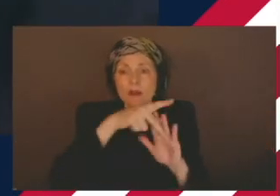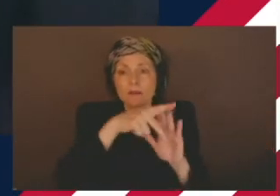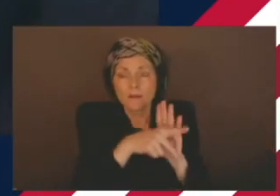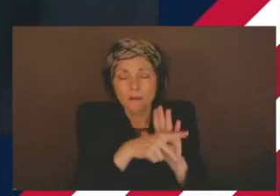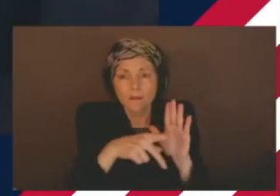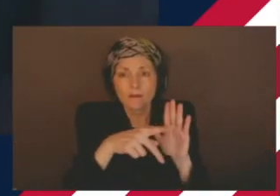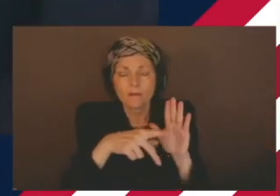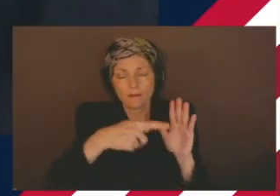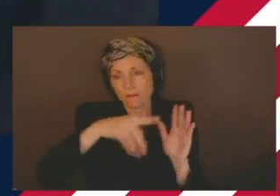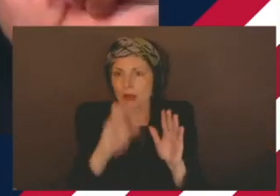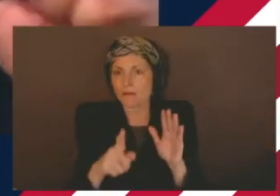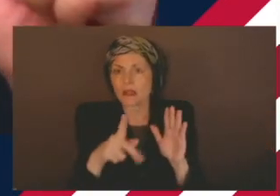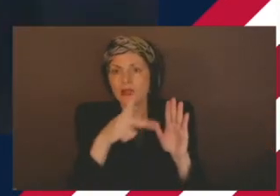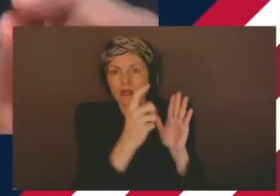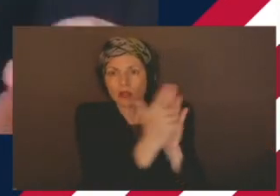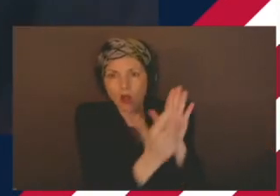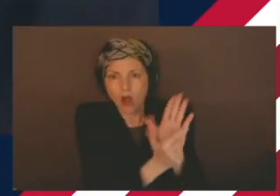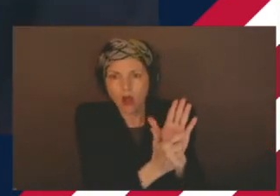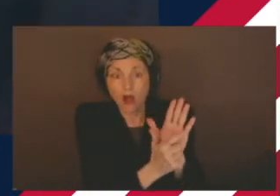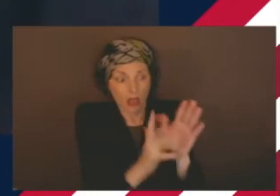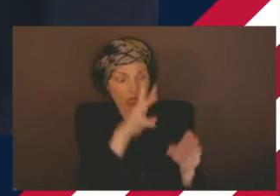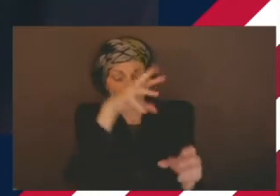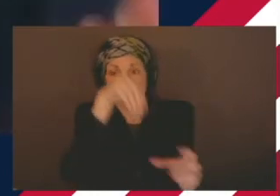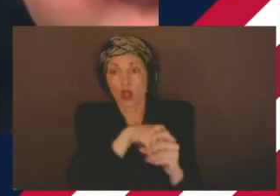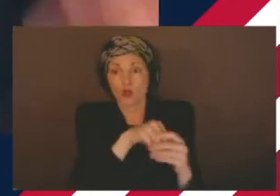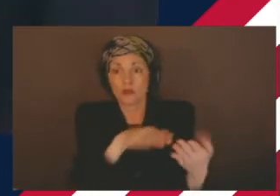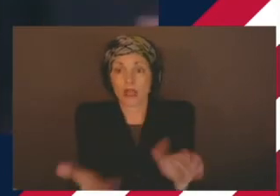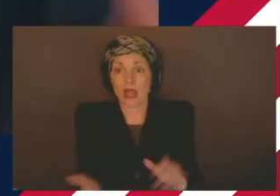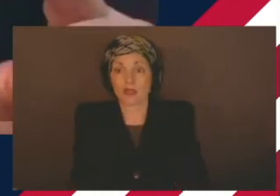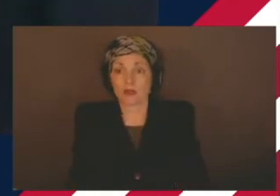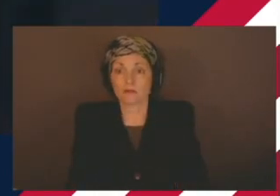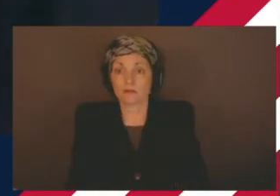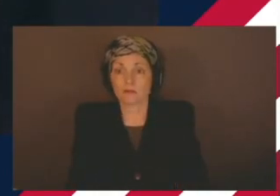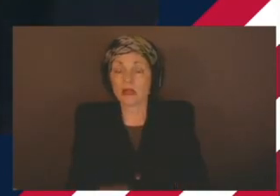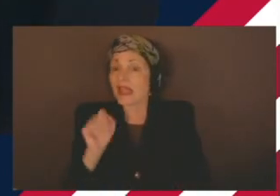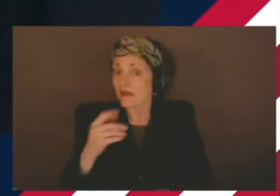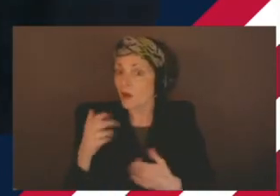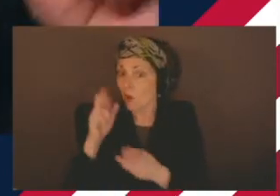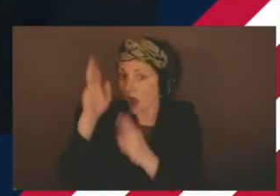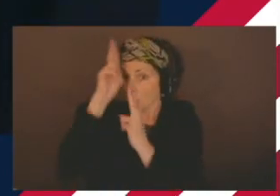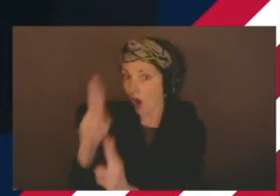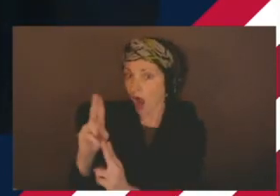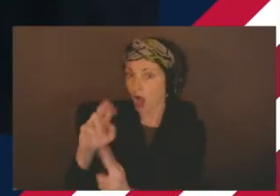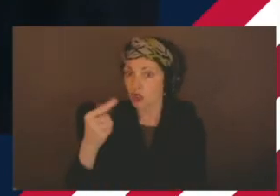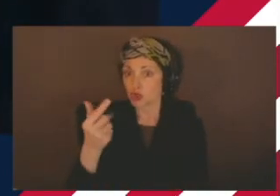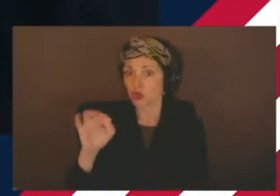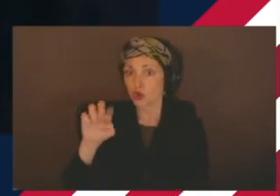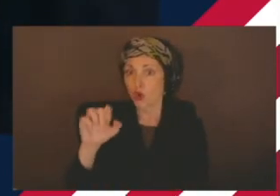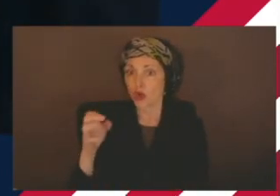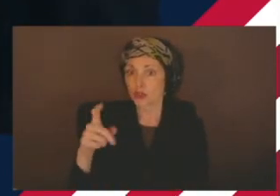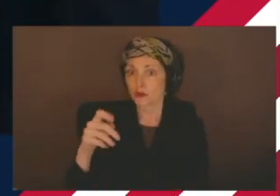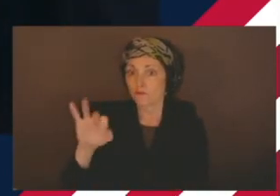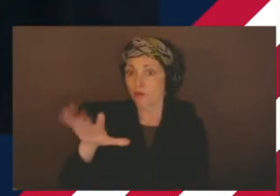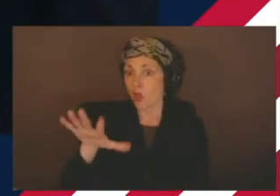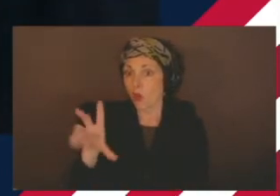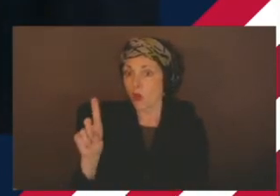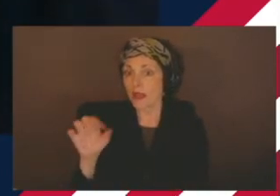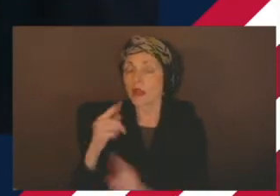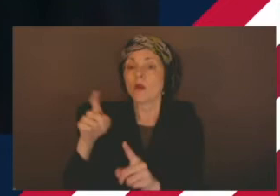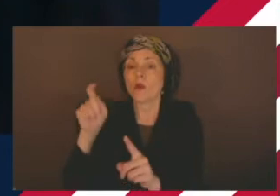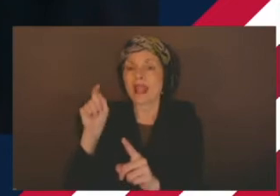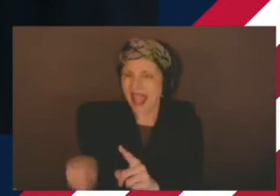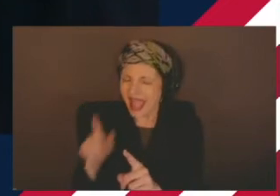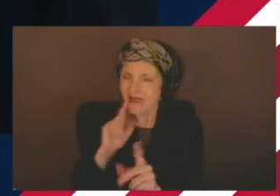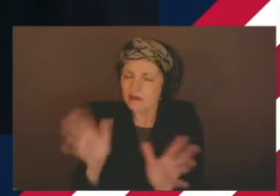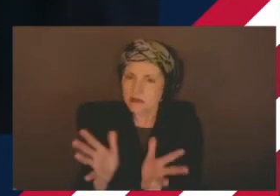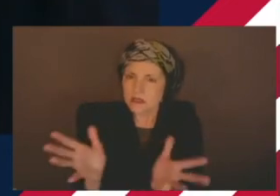it, if we are going to honor George Floyd, if we are moved by his death, we got to be moved by the thousands of people that died without